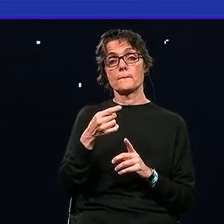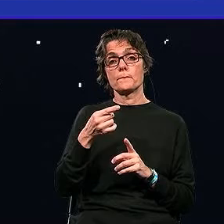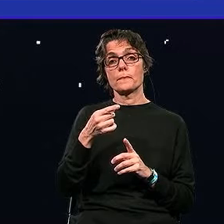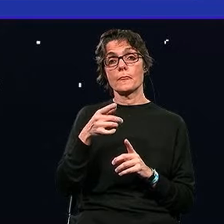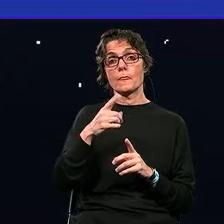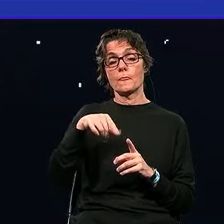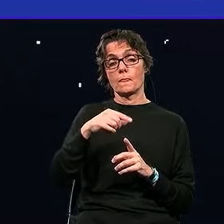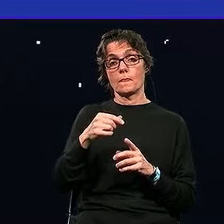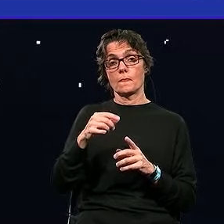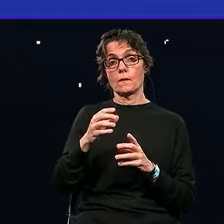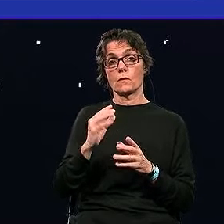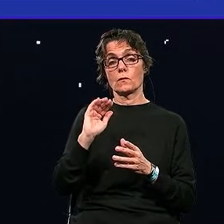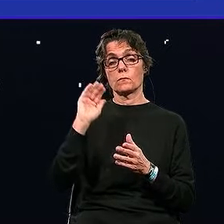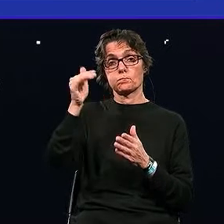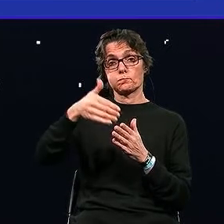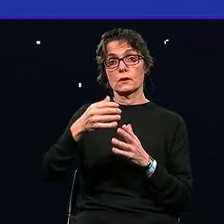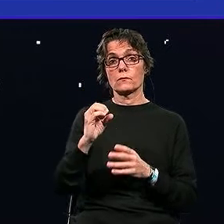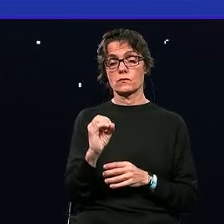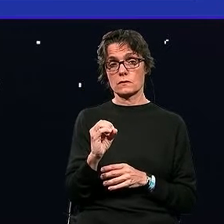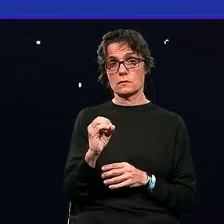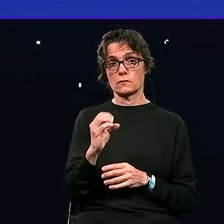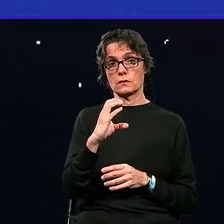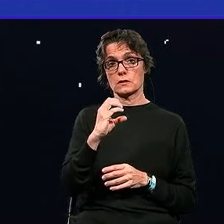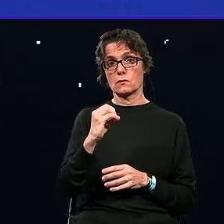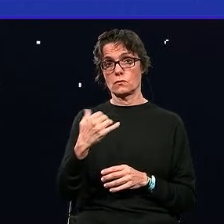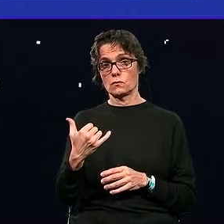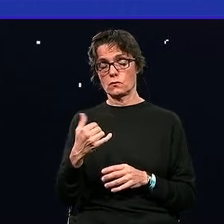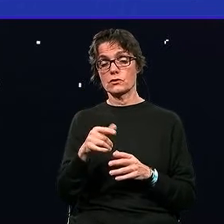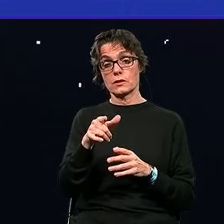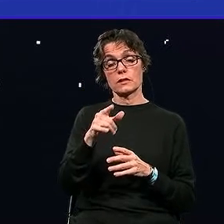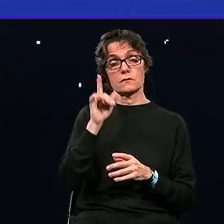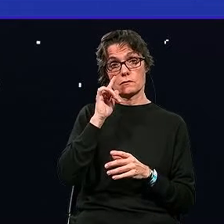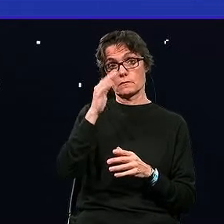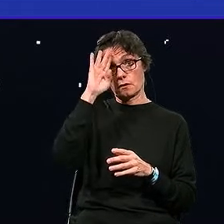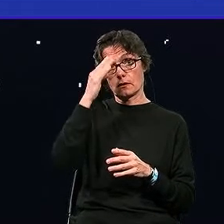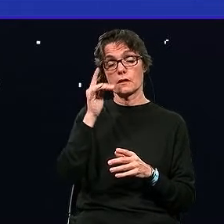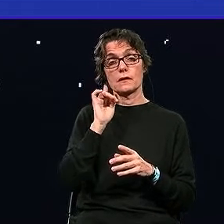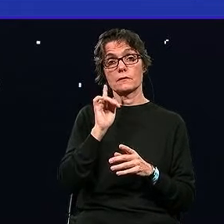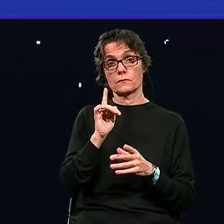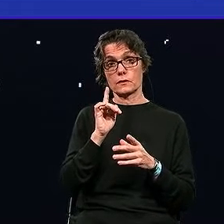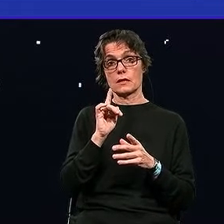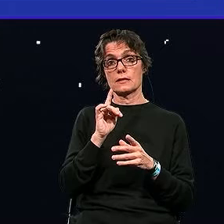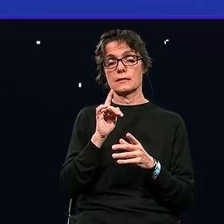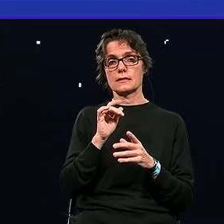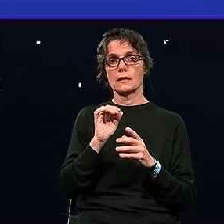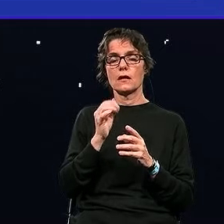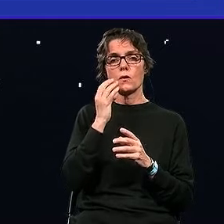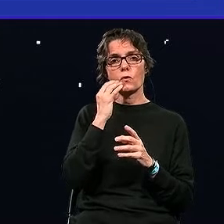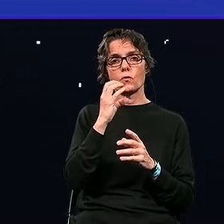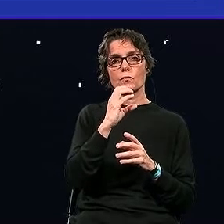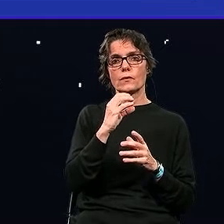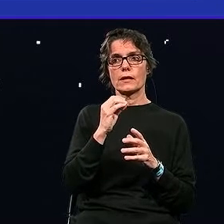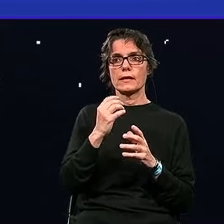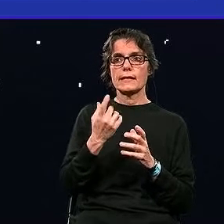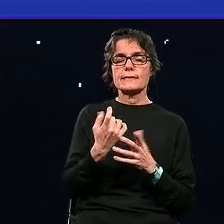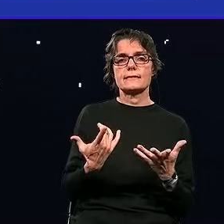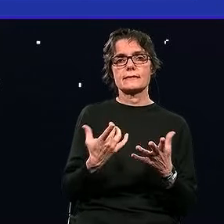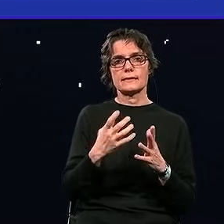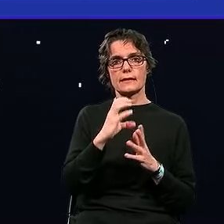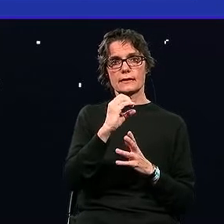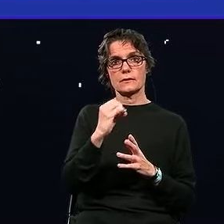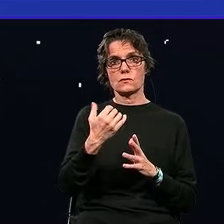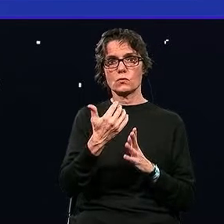at 0 carbon dioxide. So clearly you can see the importance of decarbonizing rapidly, because every ton of carbon